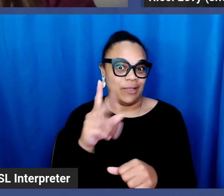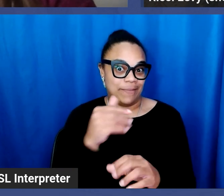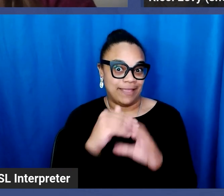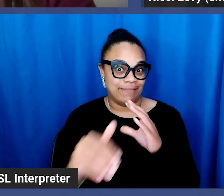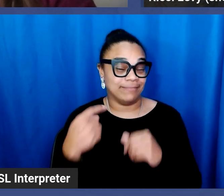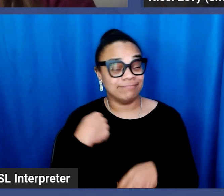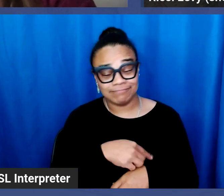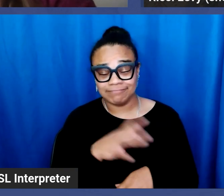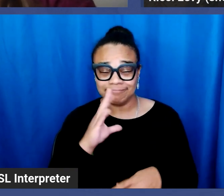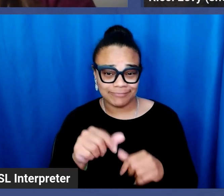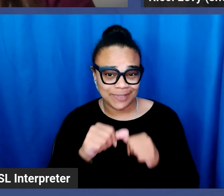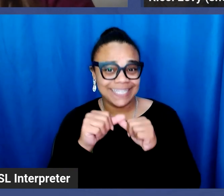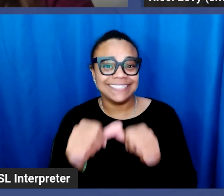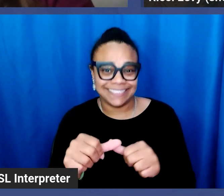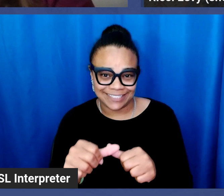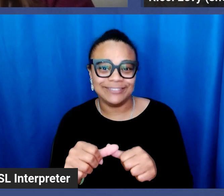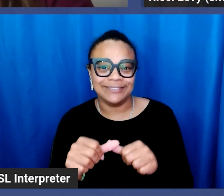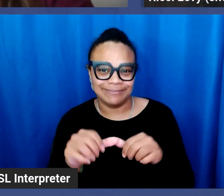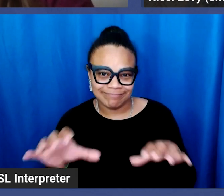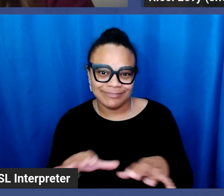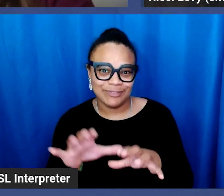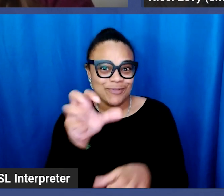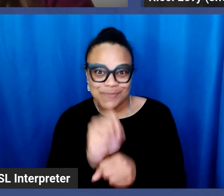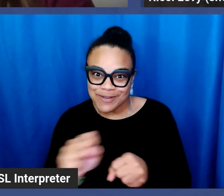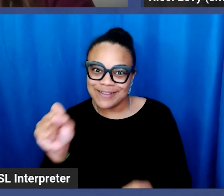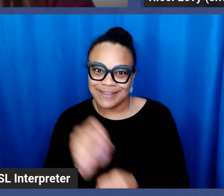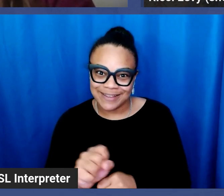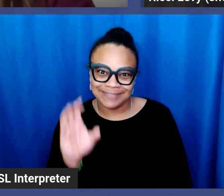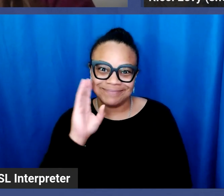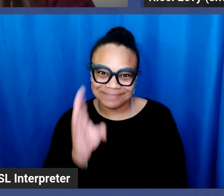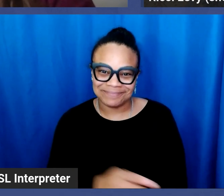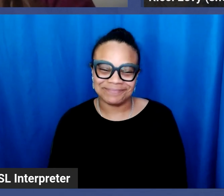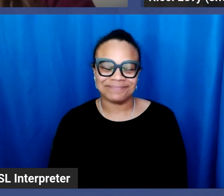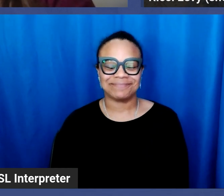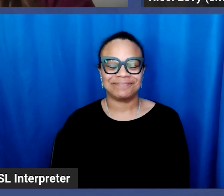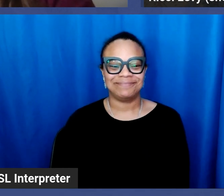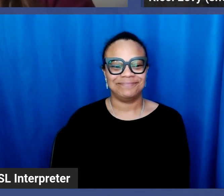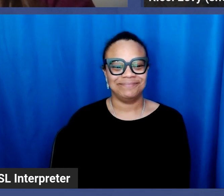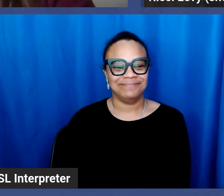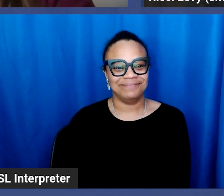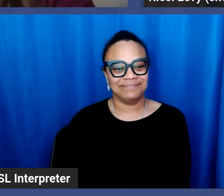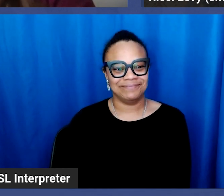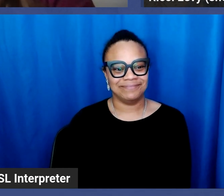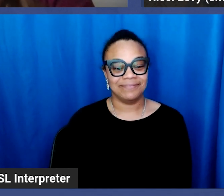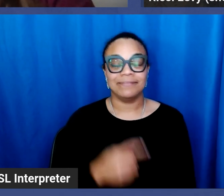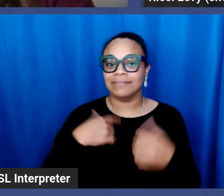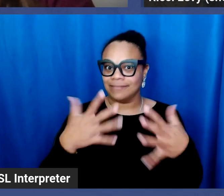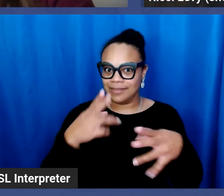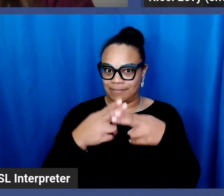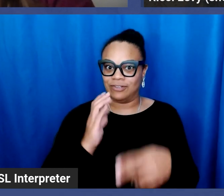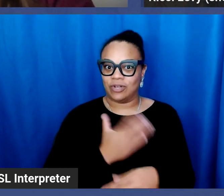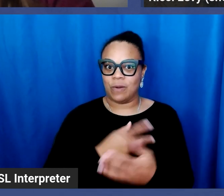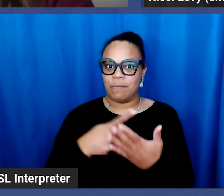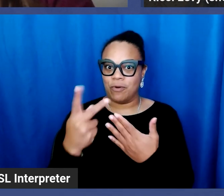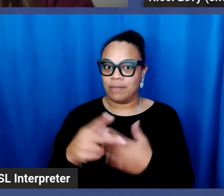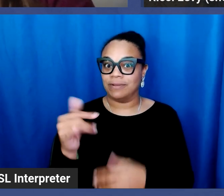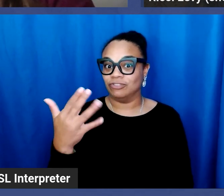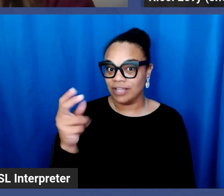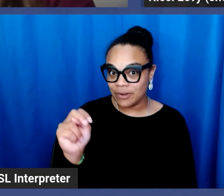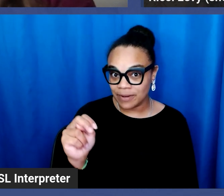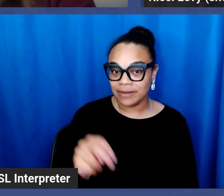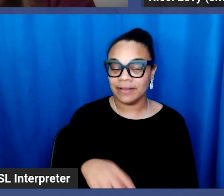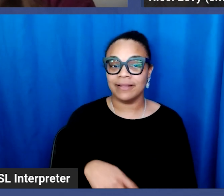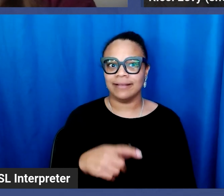to be continuing to do the work. So I mentioned our program in January.